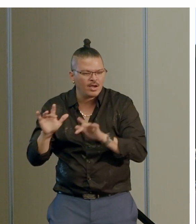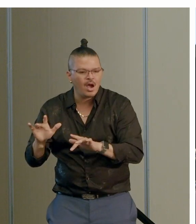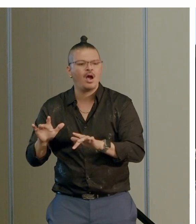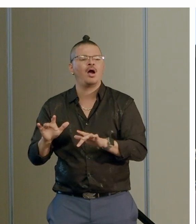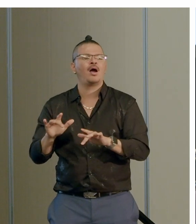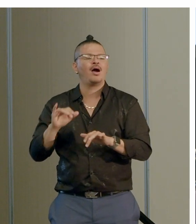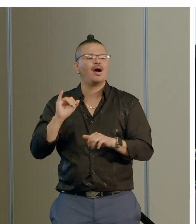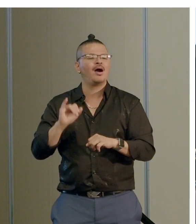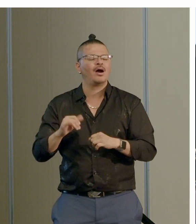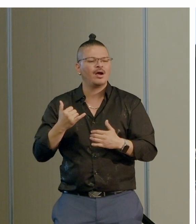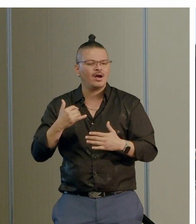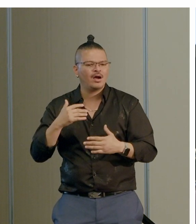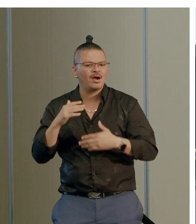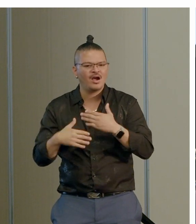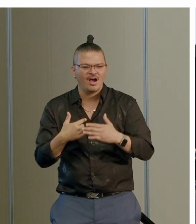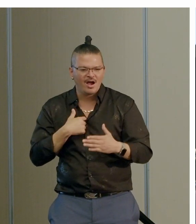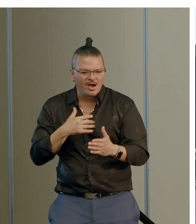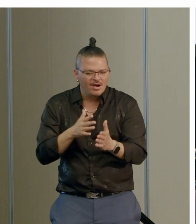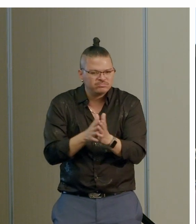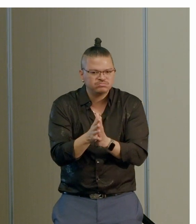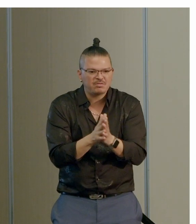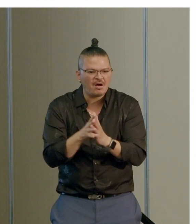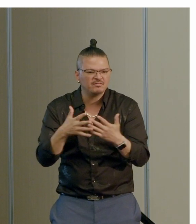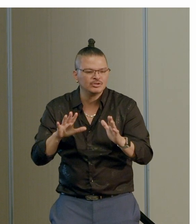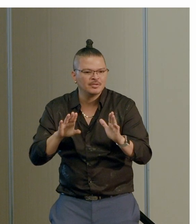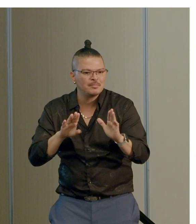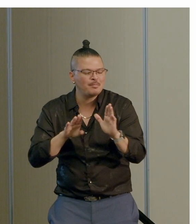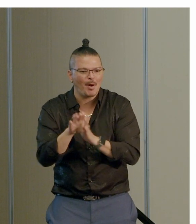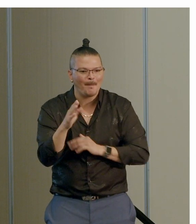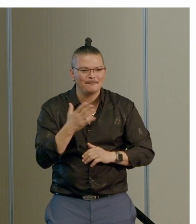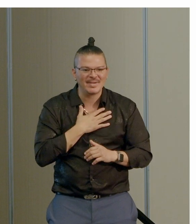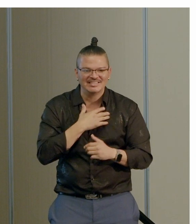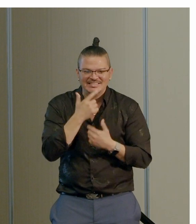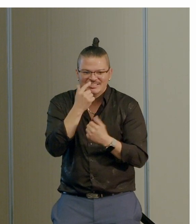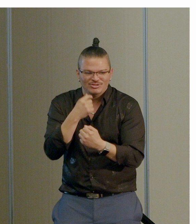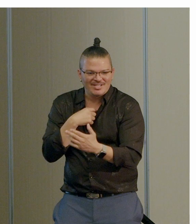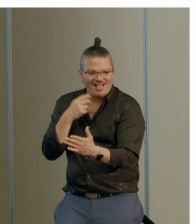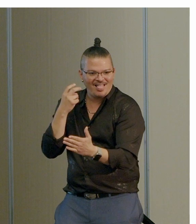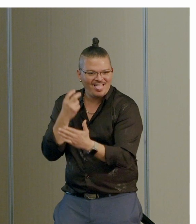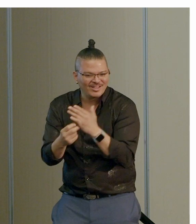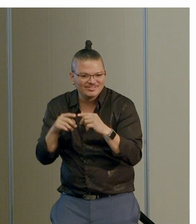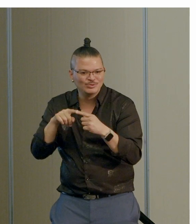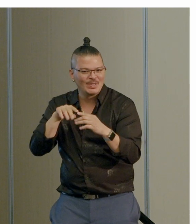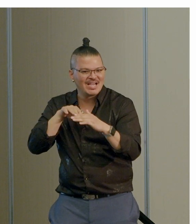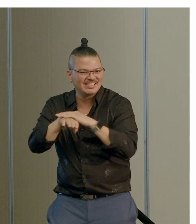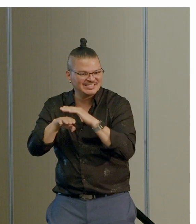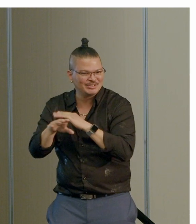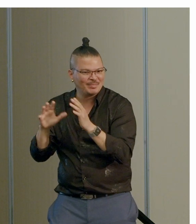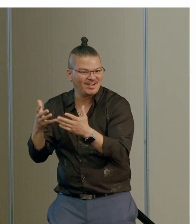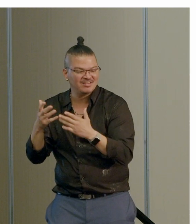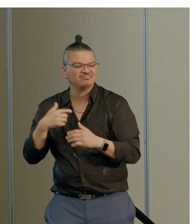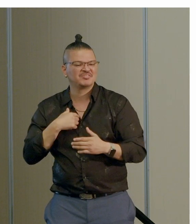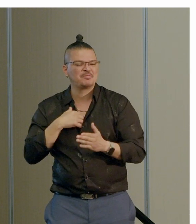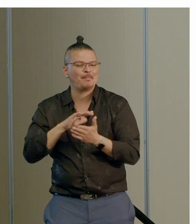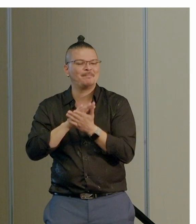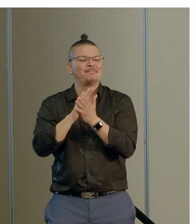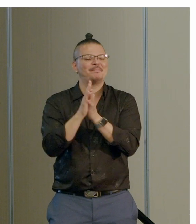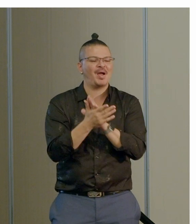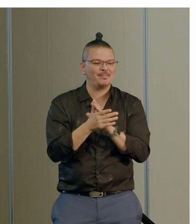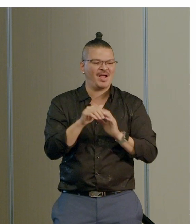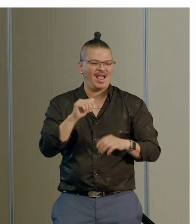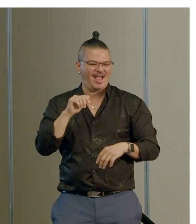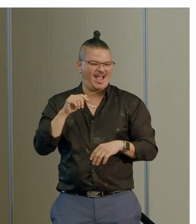my interest into accessibility. And I became an AT expert